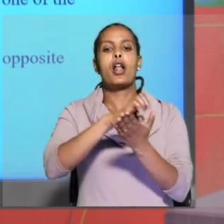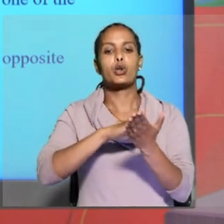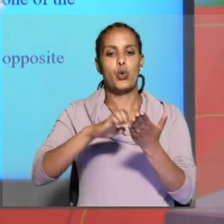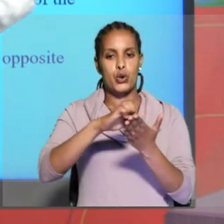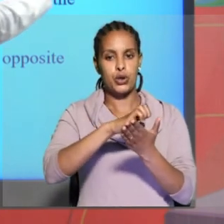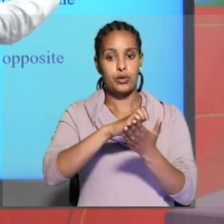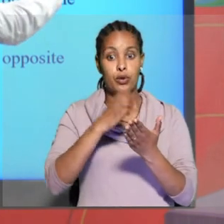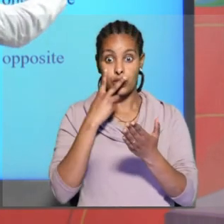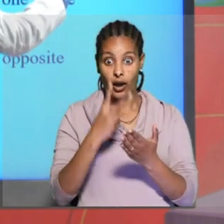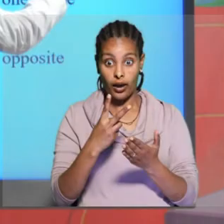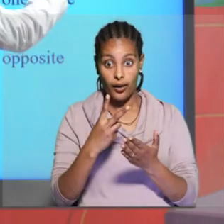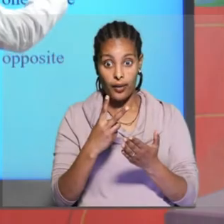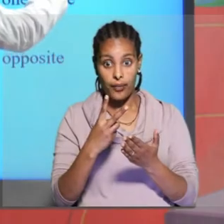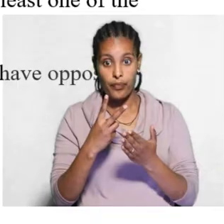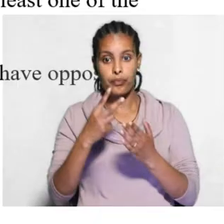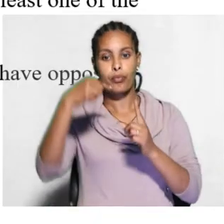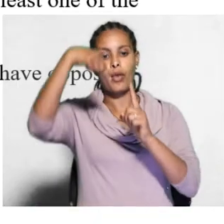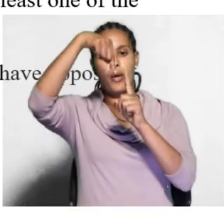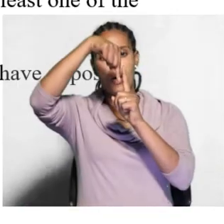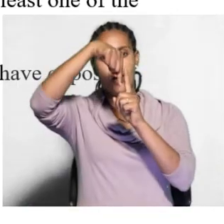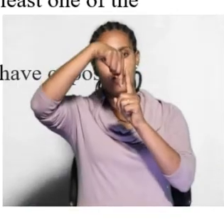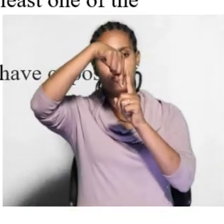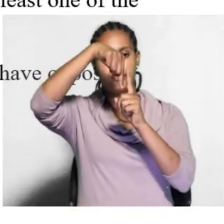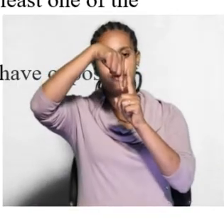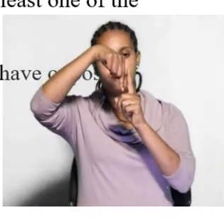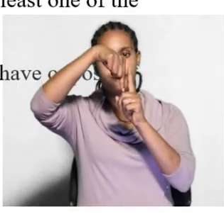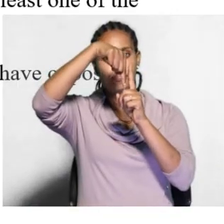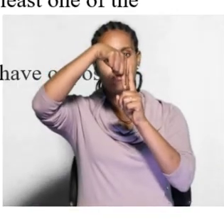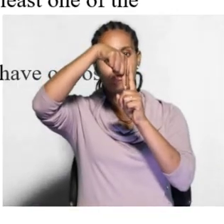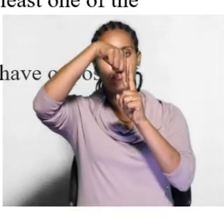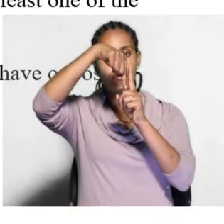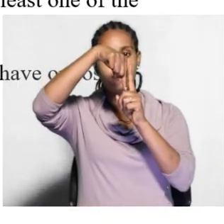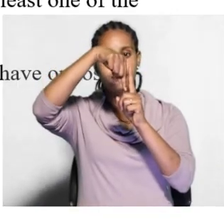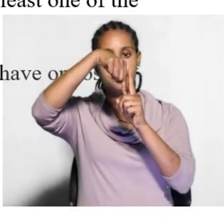see, with parallel spins.